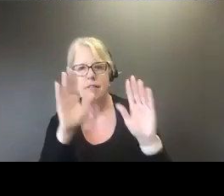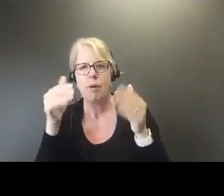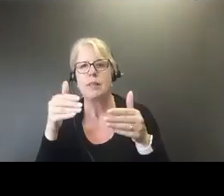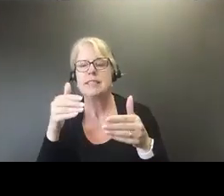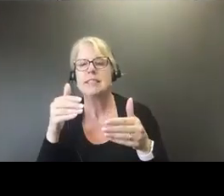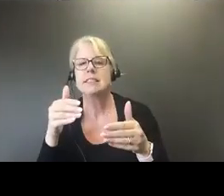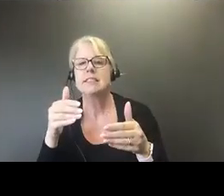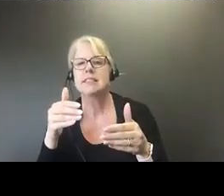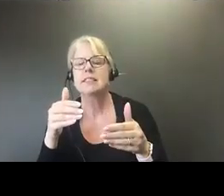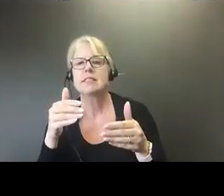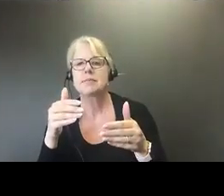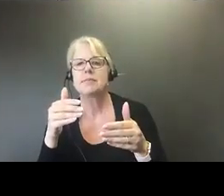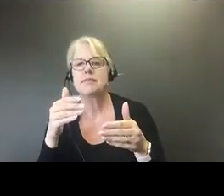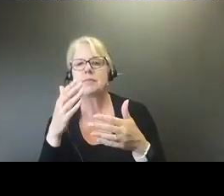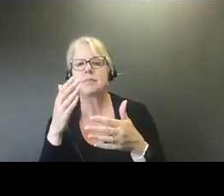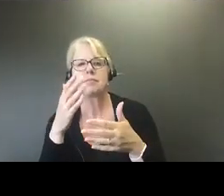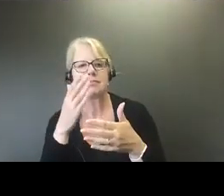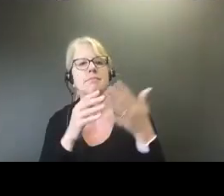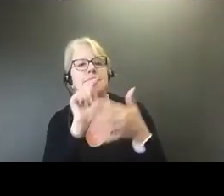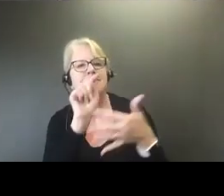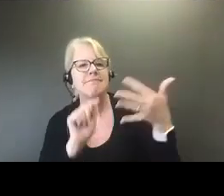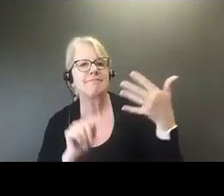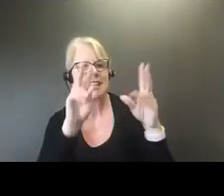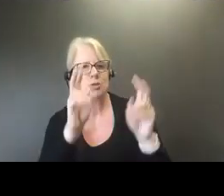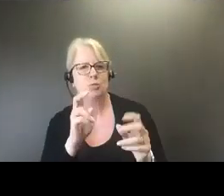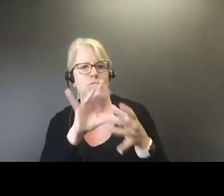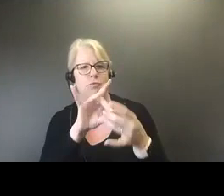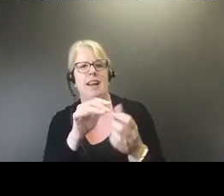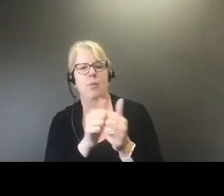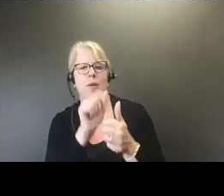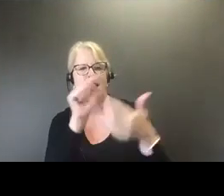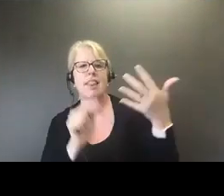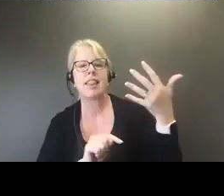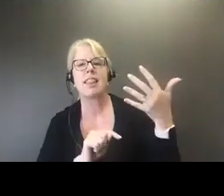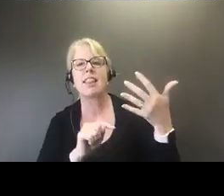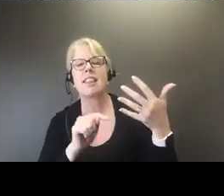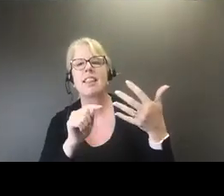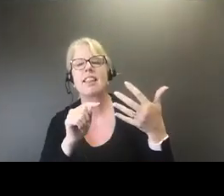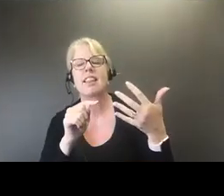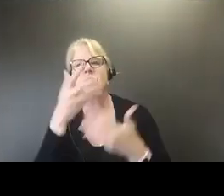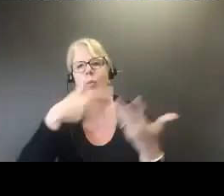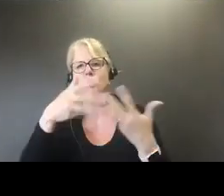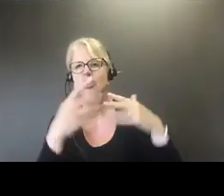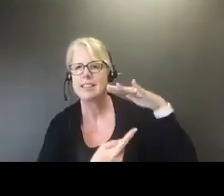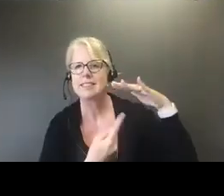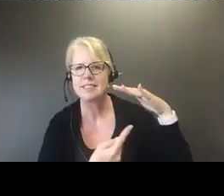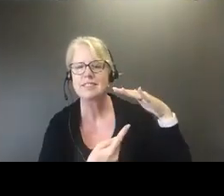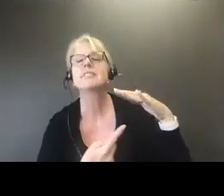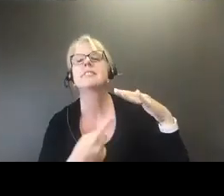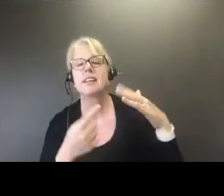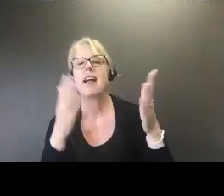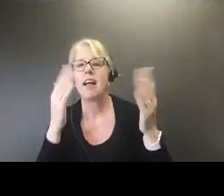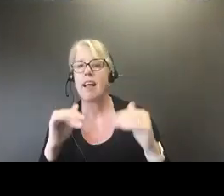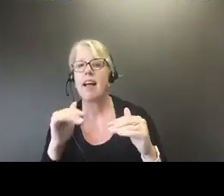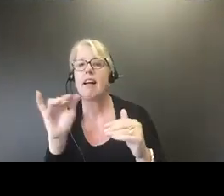the issues on these problems around social isolation. And we're actively